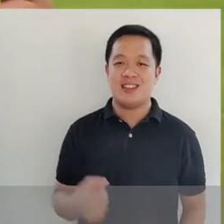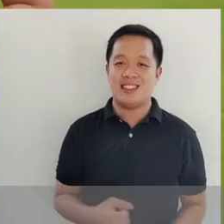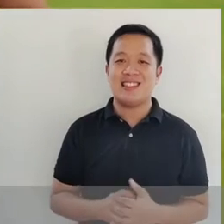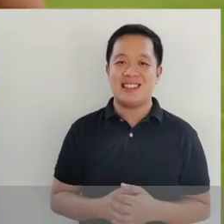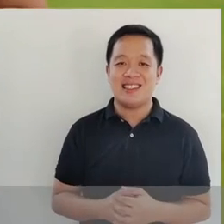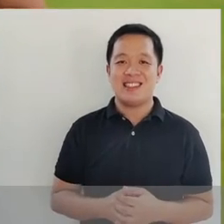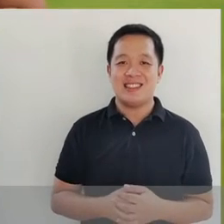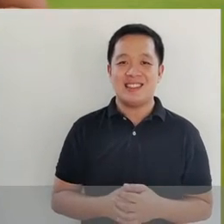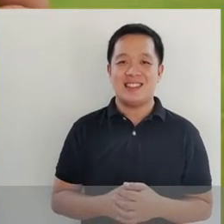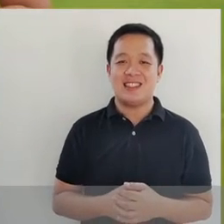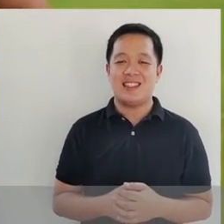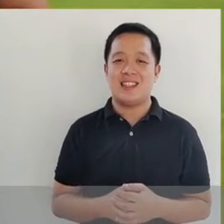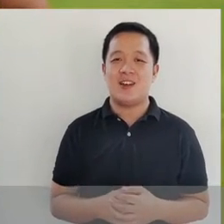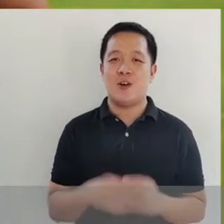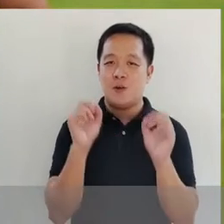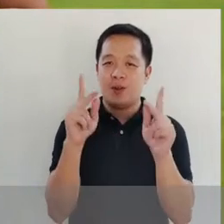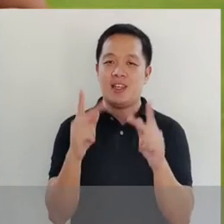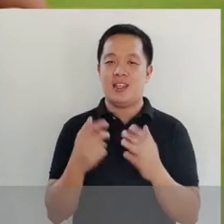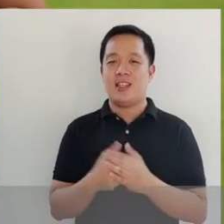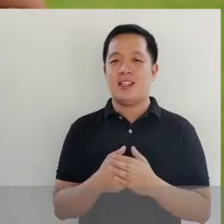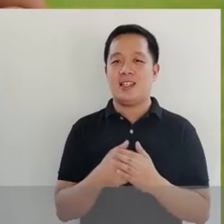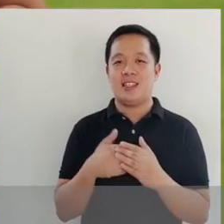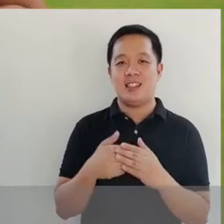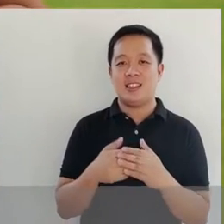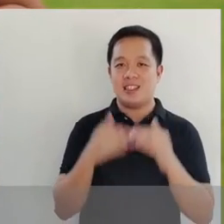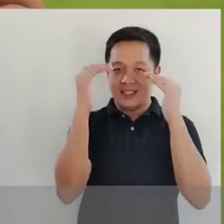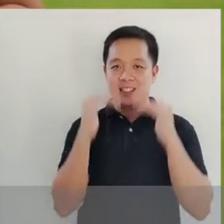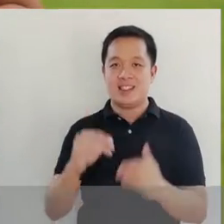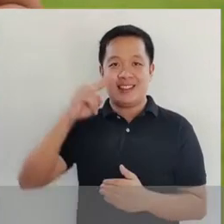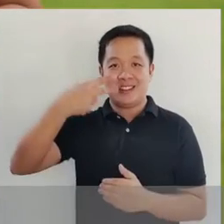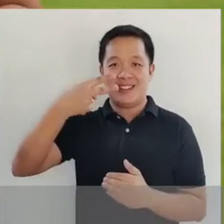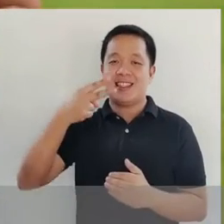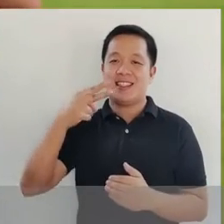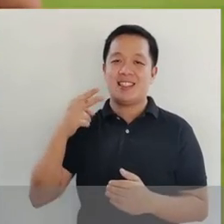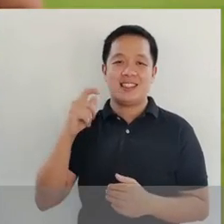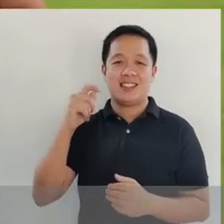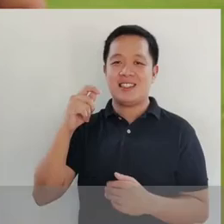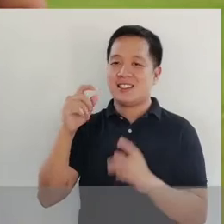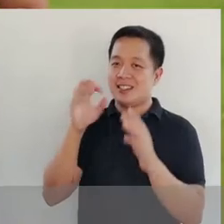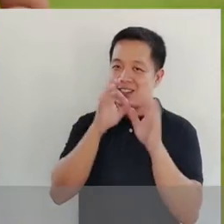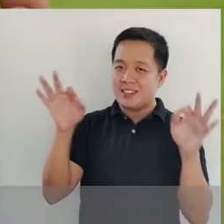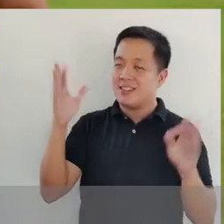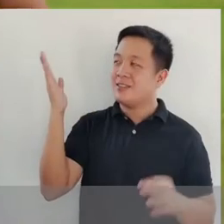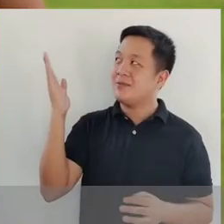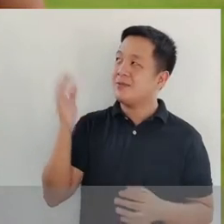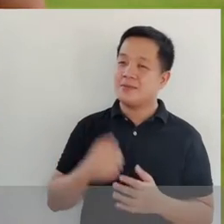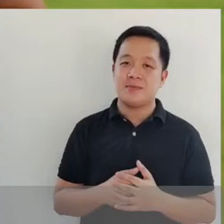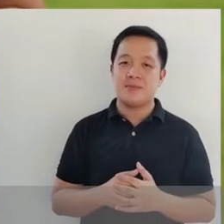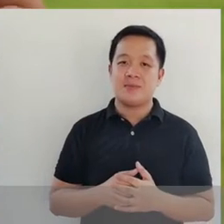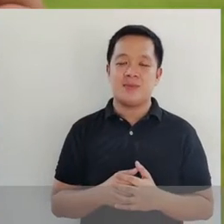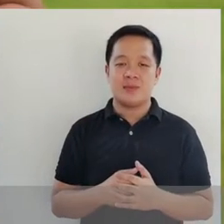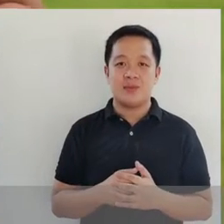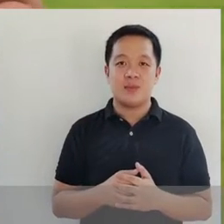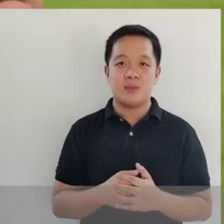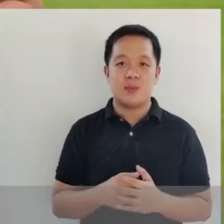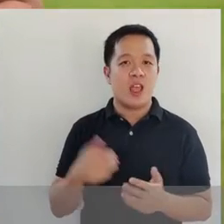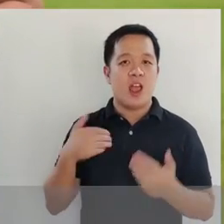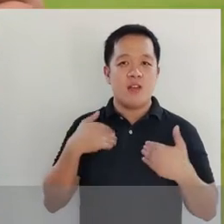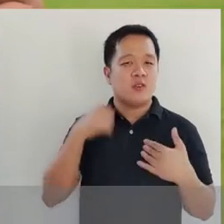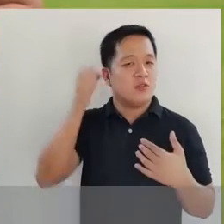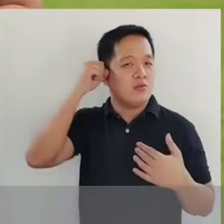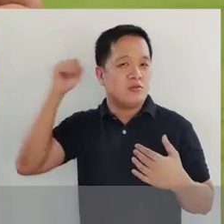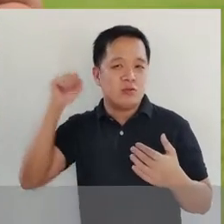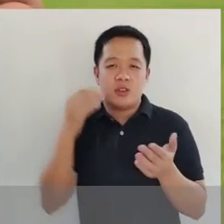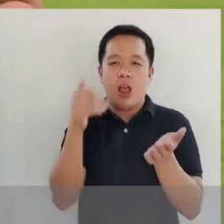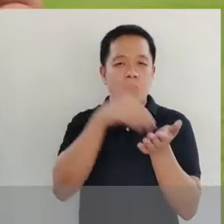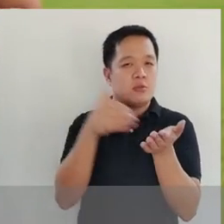Shh. Okay. How about for the second tongue twister? What repeated sound